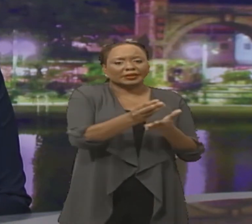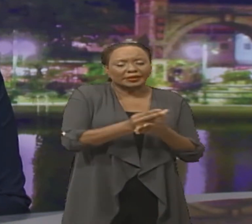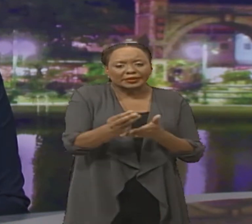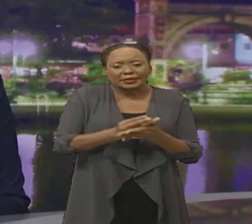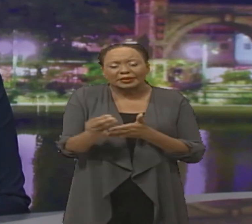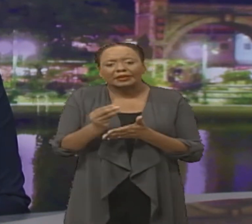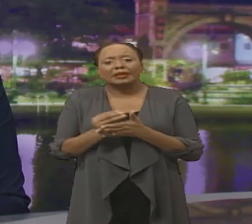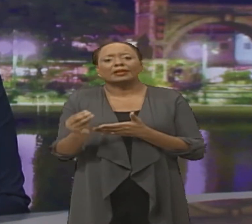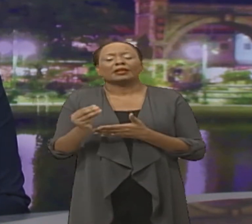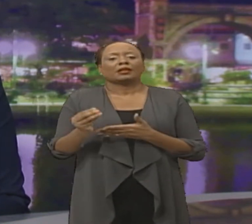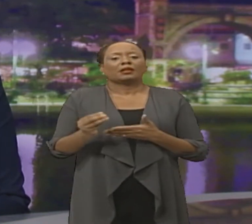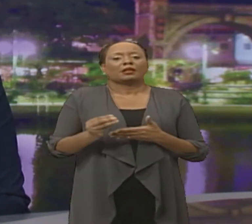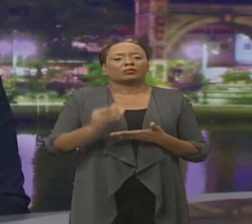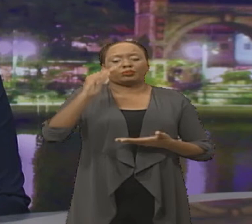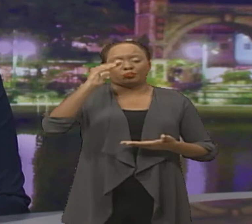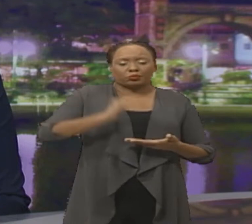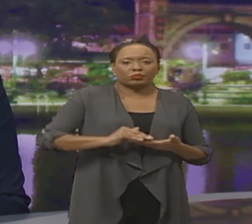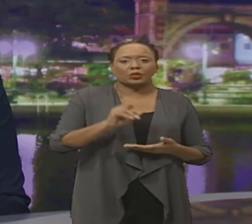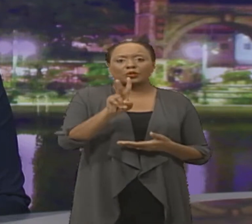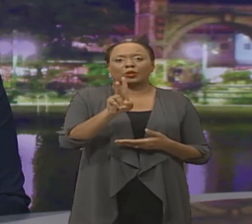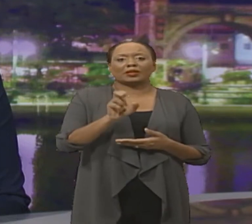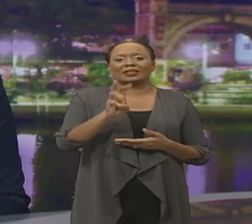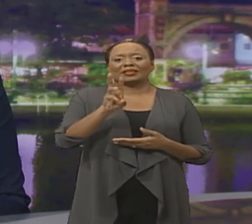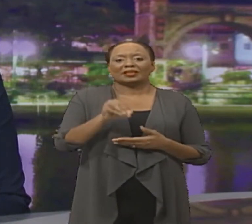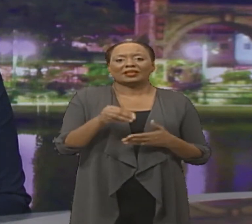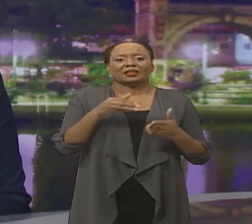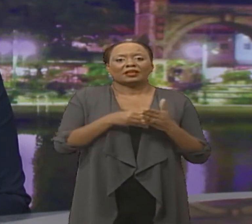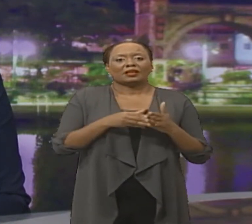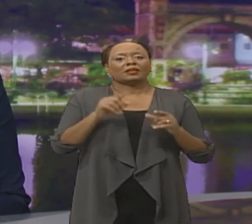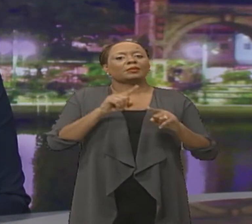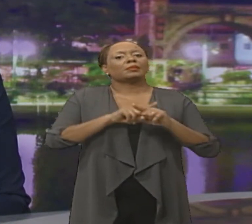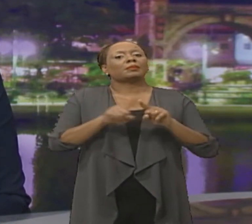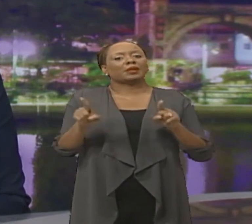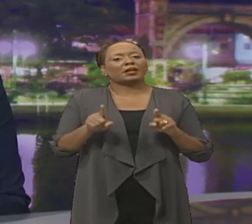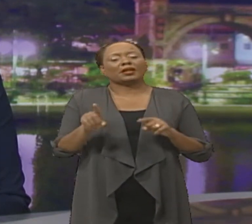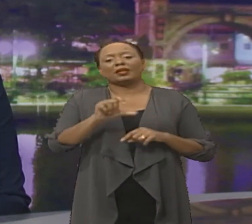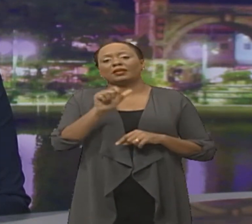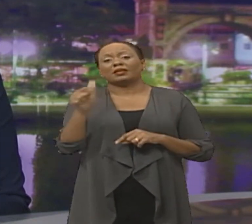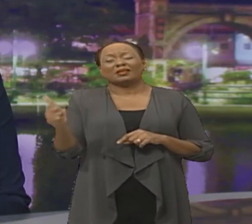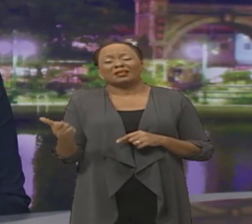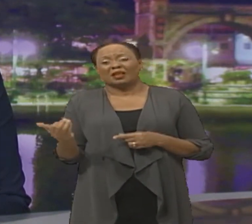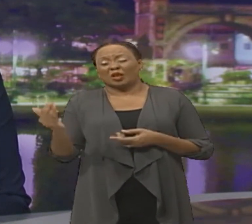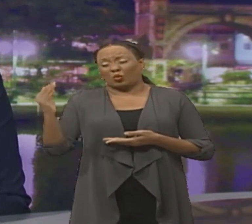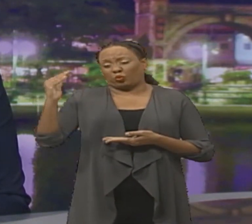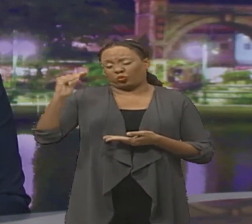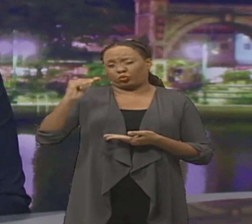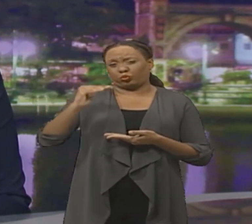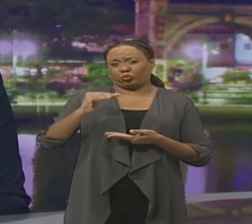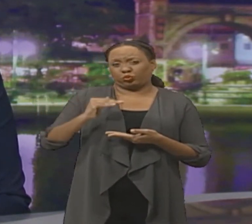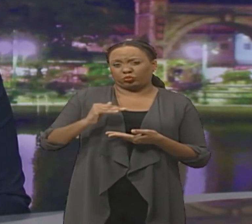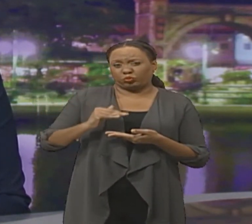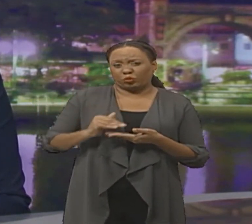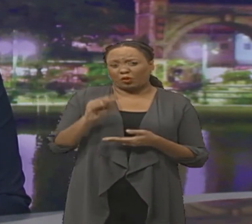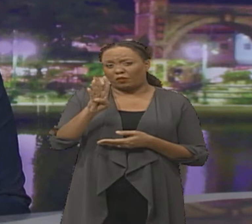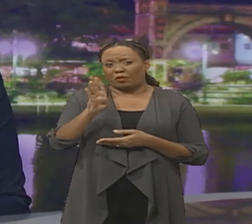than $260,000, but this was compounded by a major dip in revenue of almost